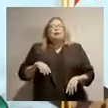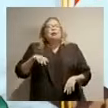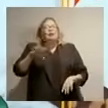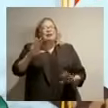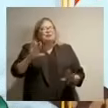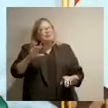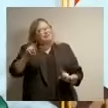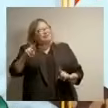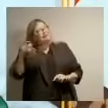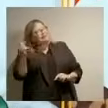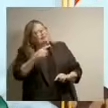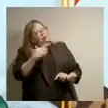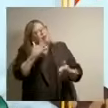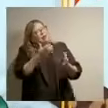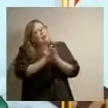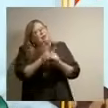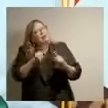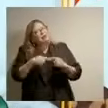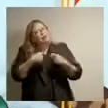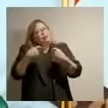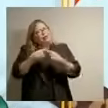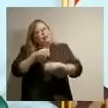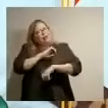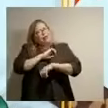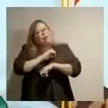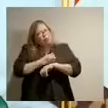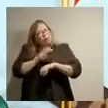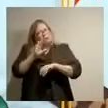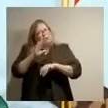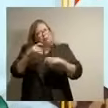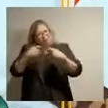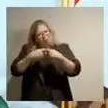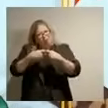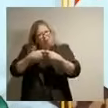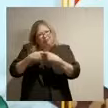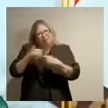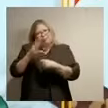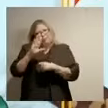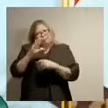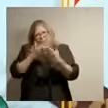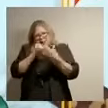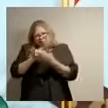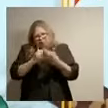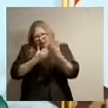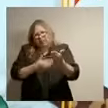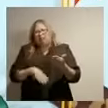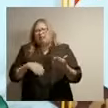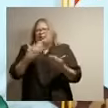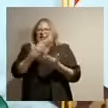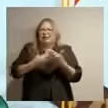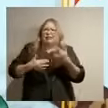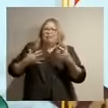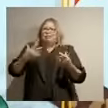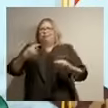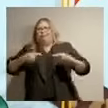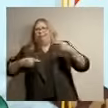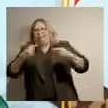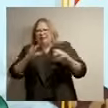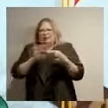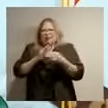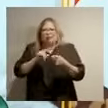energy bills. There's obviously a lot of controversy with the budget that was passed last year and the